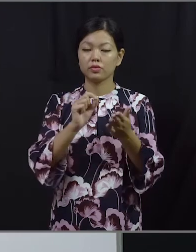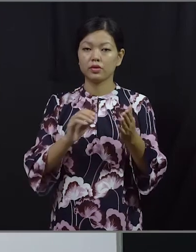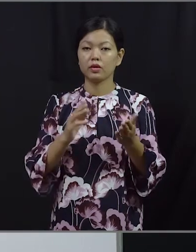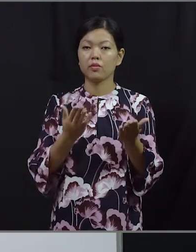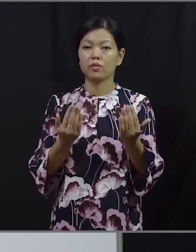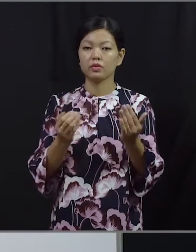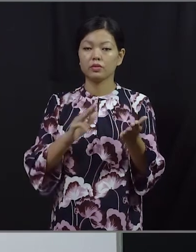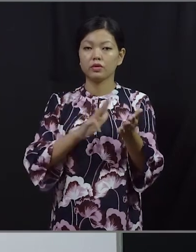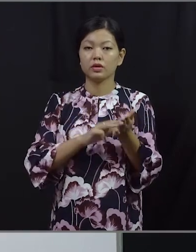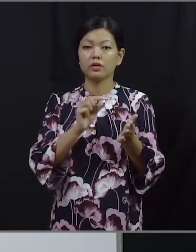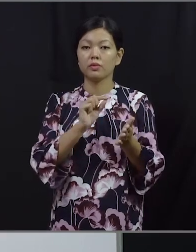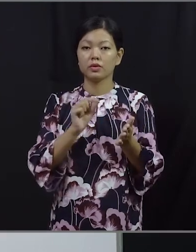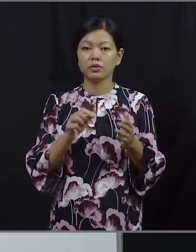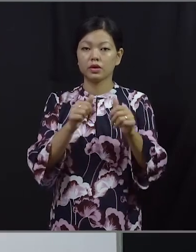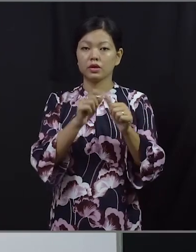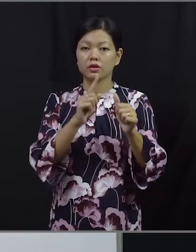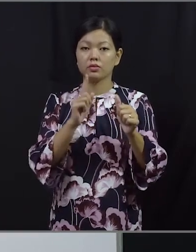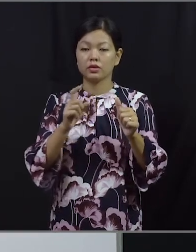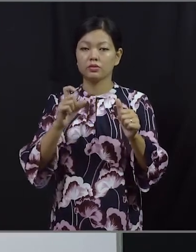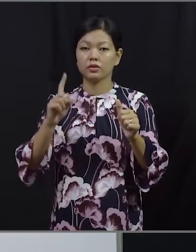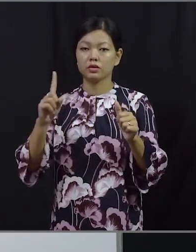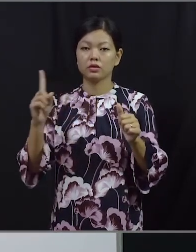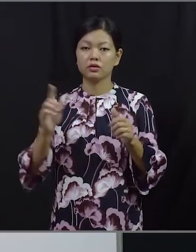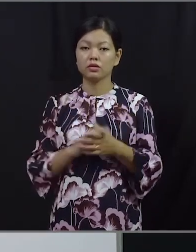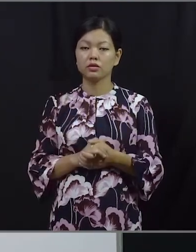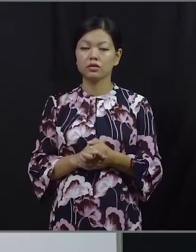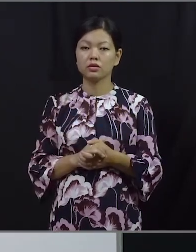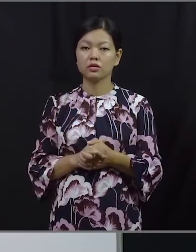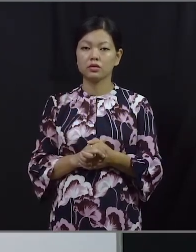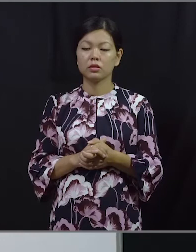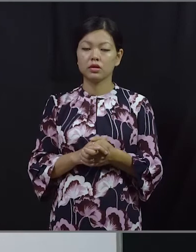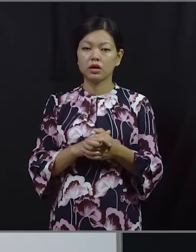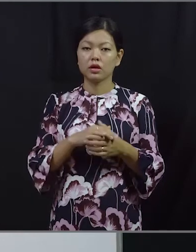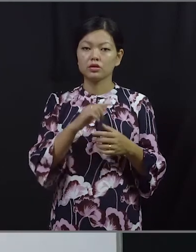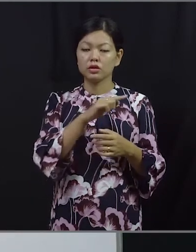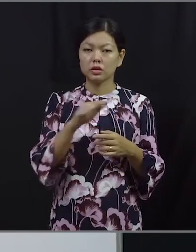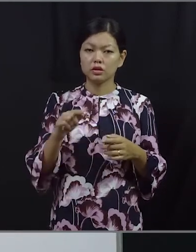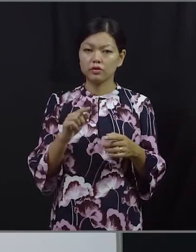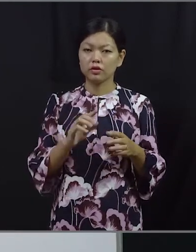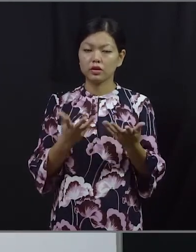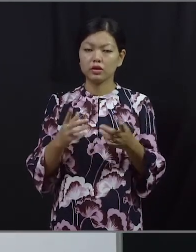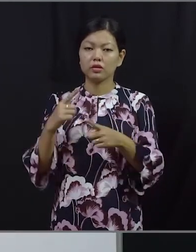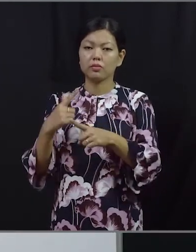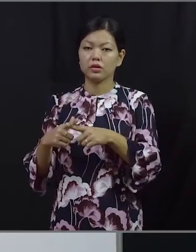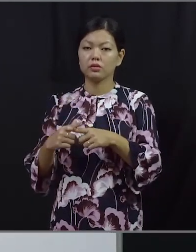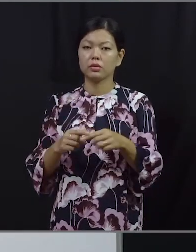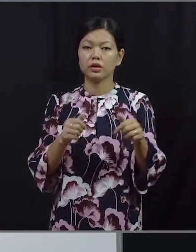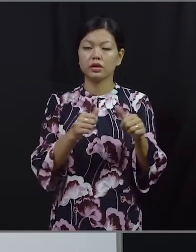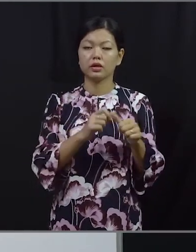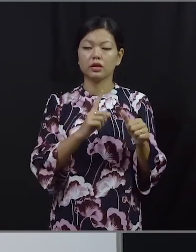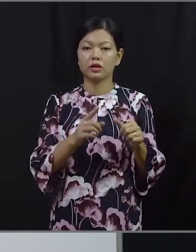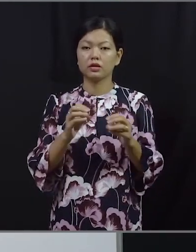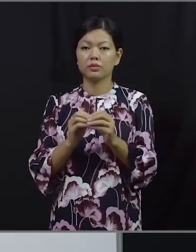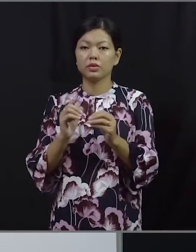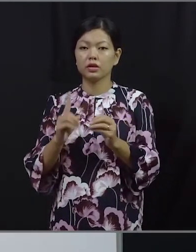to A double dash B double dash. Okay, dividing and multiplying by A dash B dash. Okay, A dash B